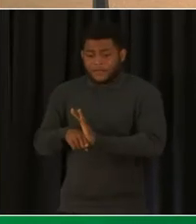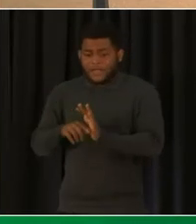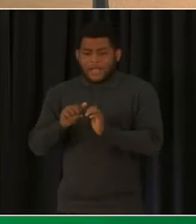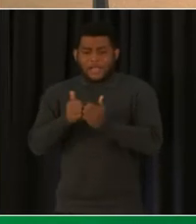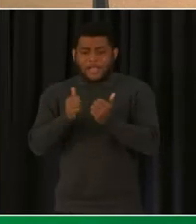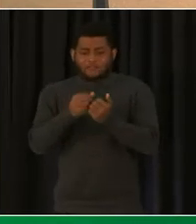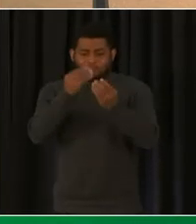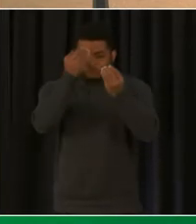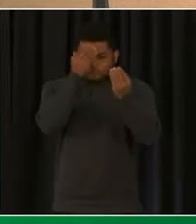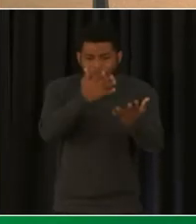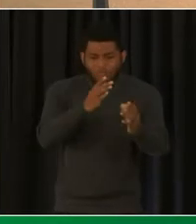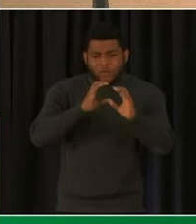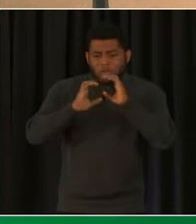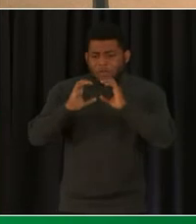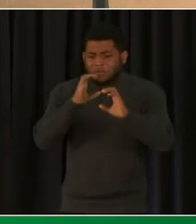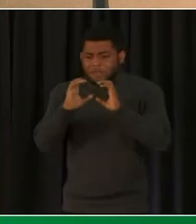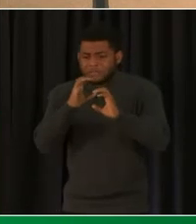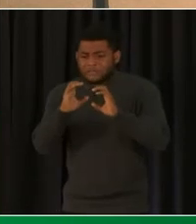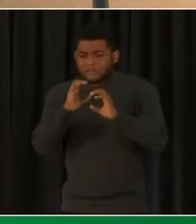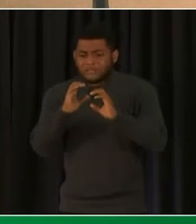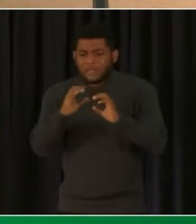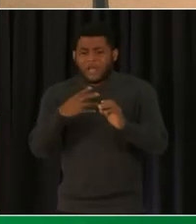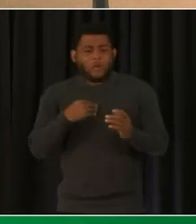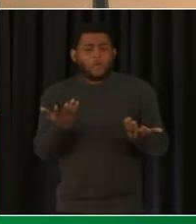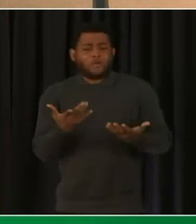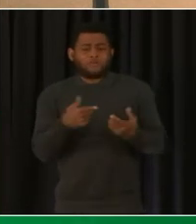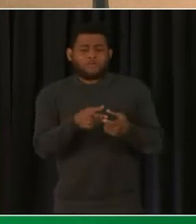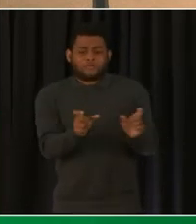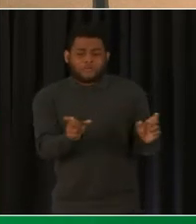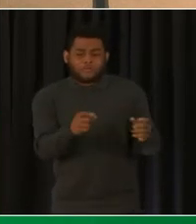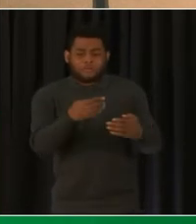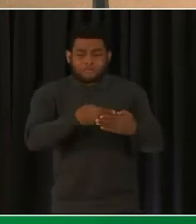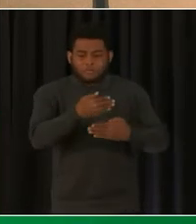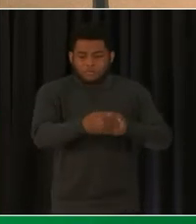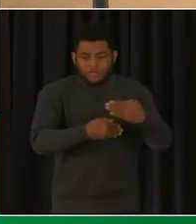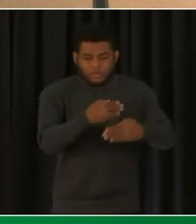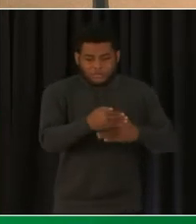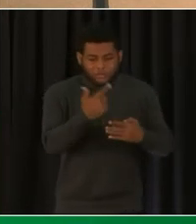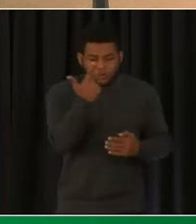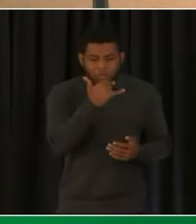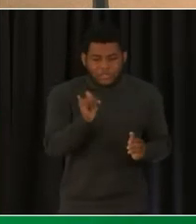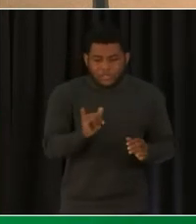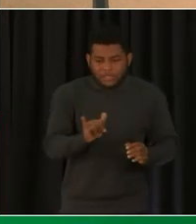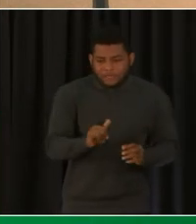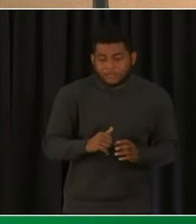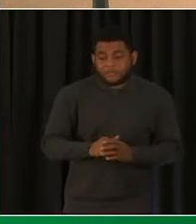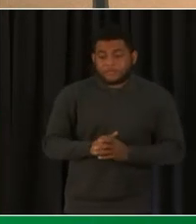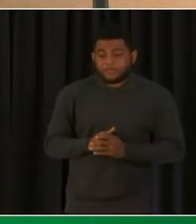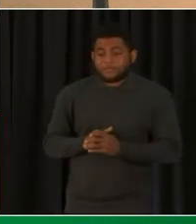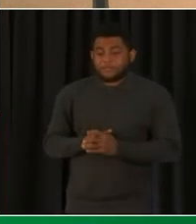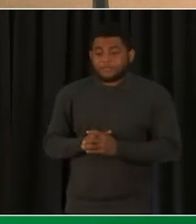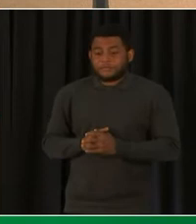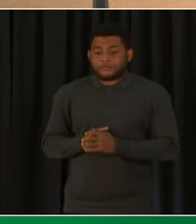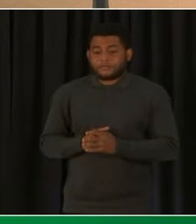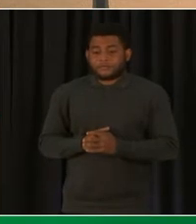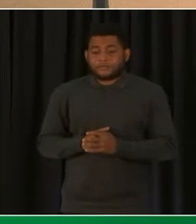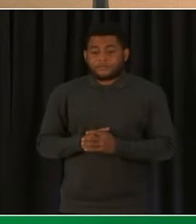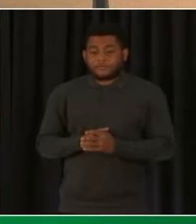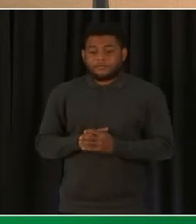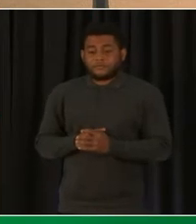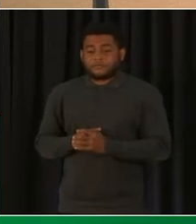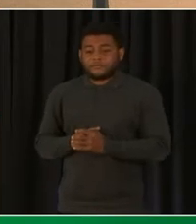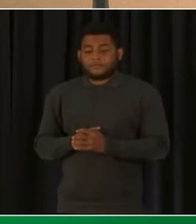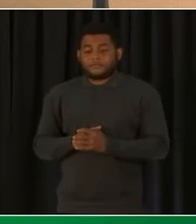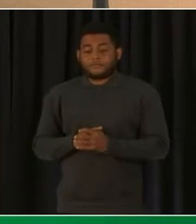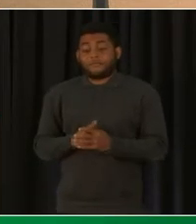communicate, and then what the quarantine procedures are. This time, we're going to turn it back over to the team